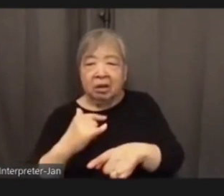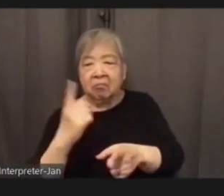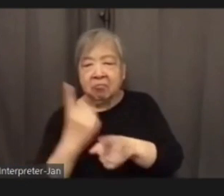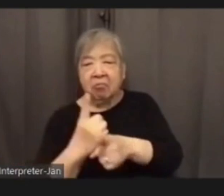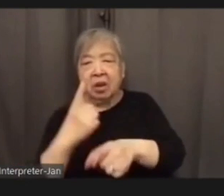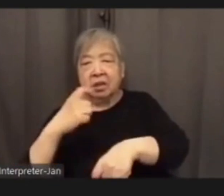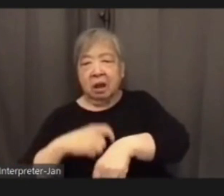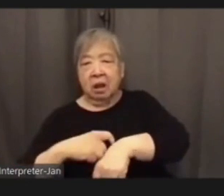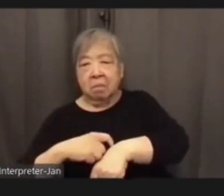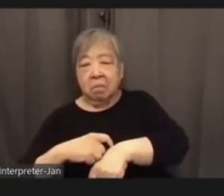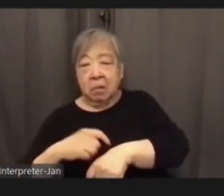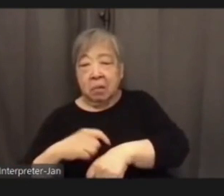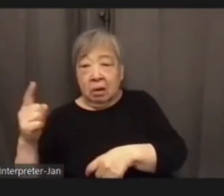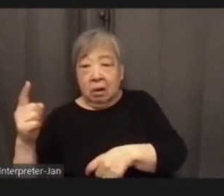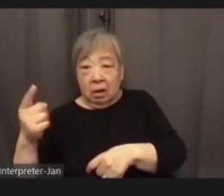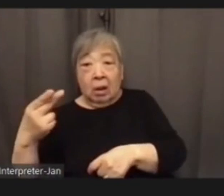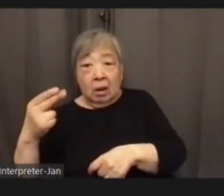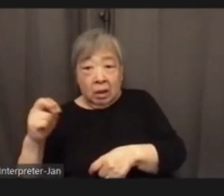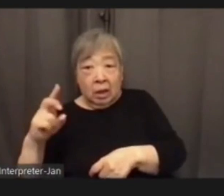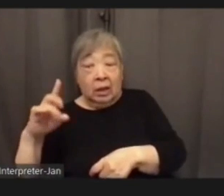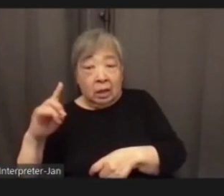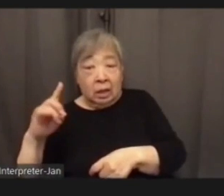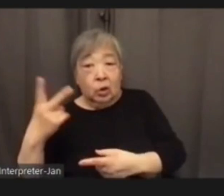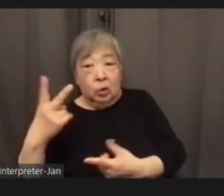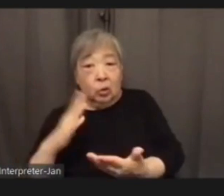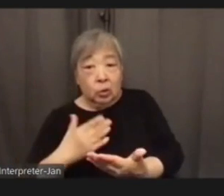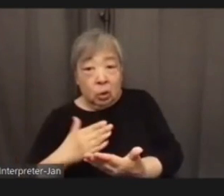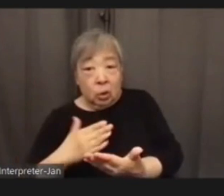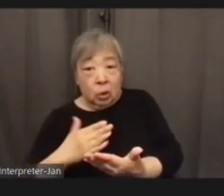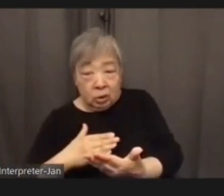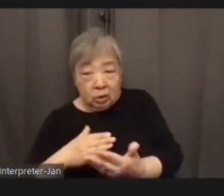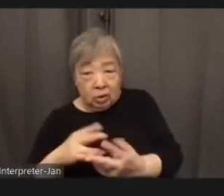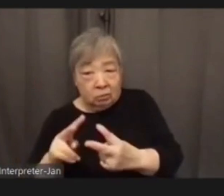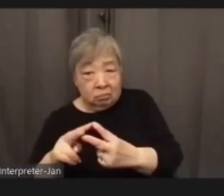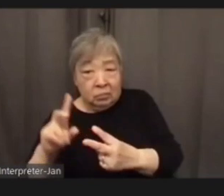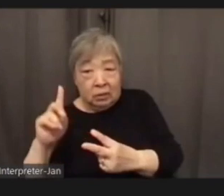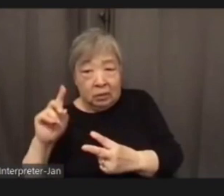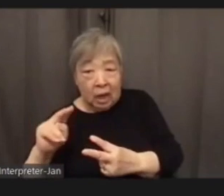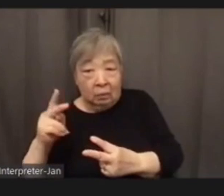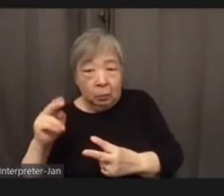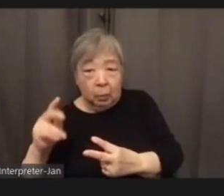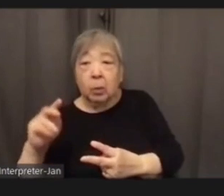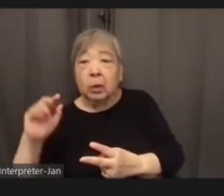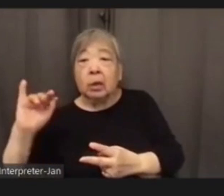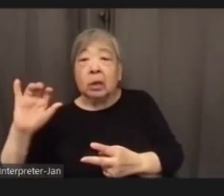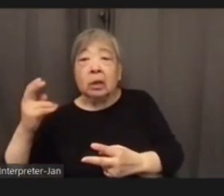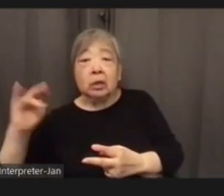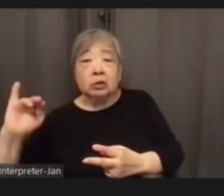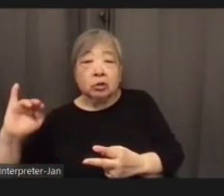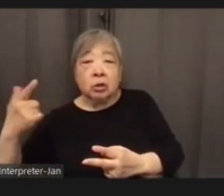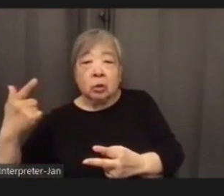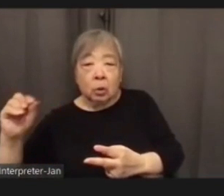do two songs with us, Stampopo and Ichigo Ichie, which we didn't hear today.